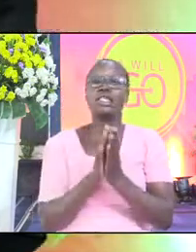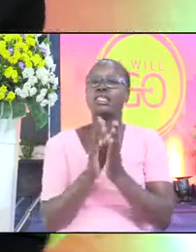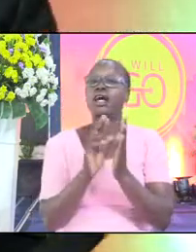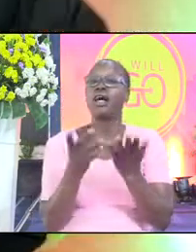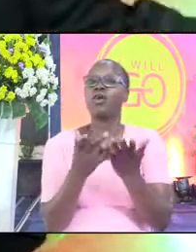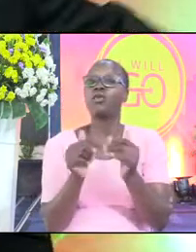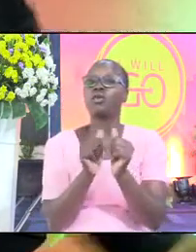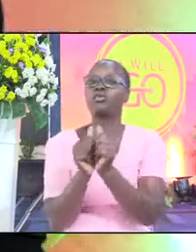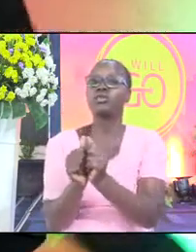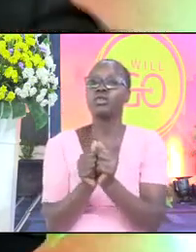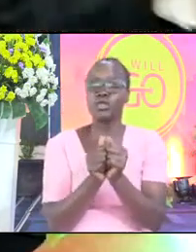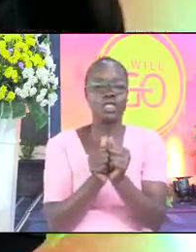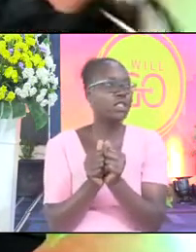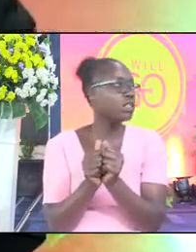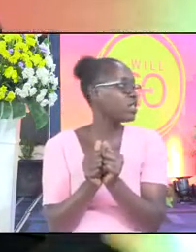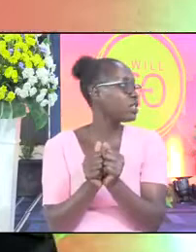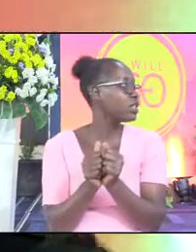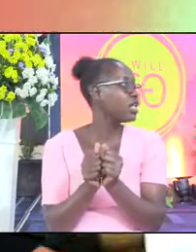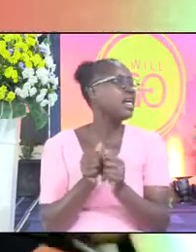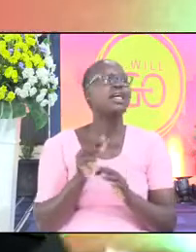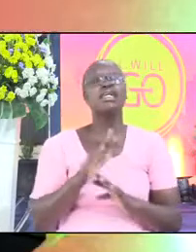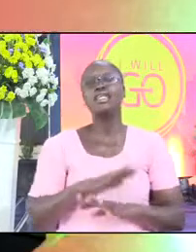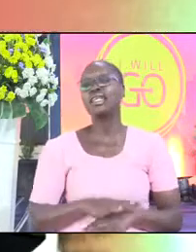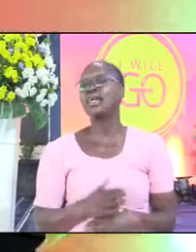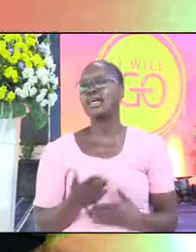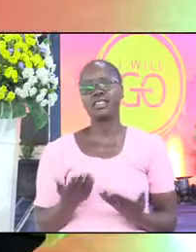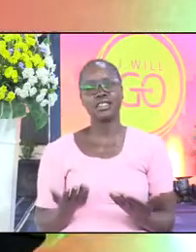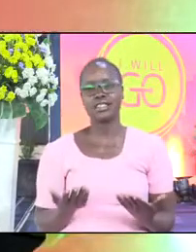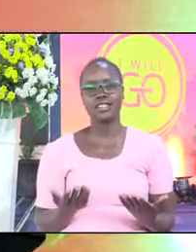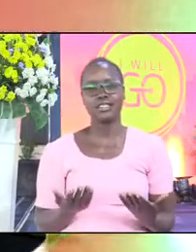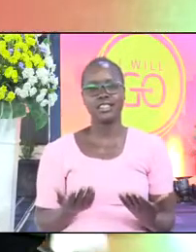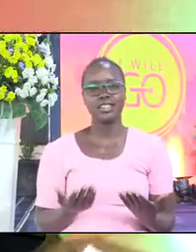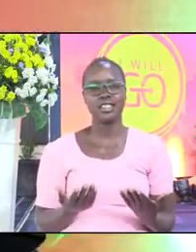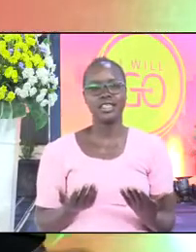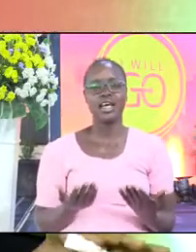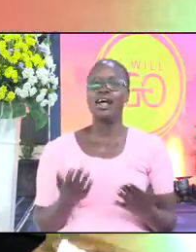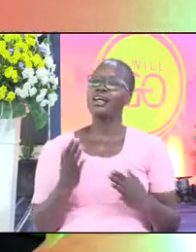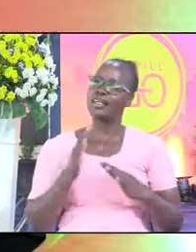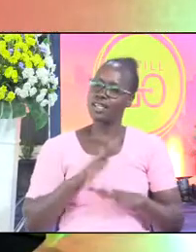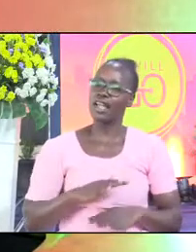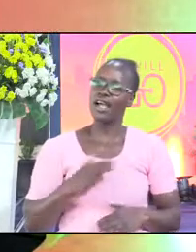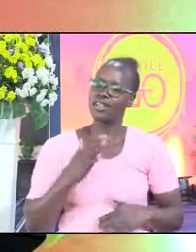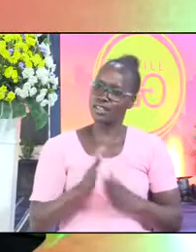relax. I see some of you relax. Just relax. Chill.